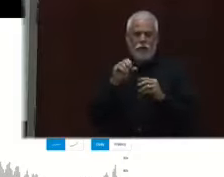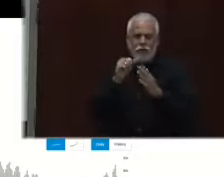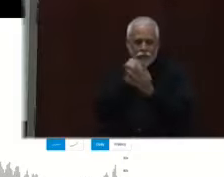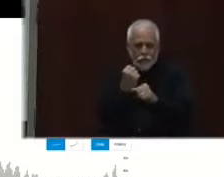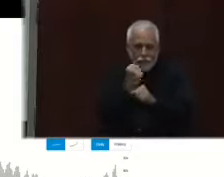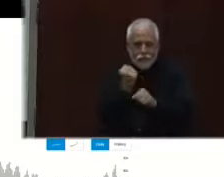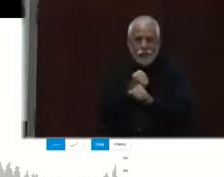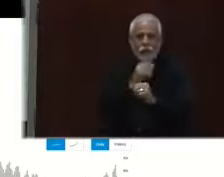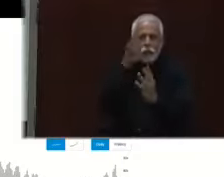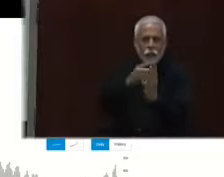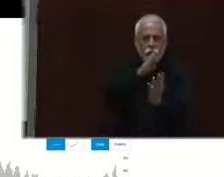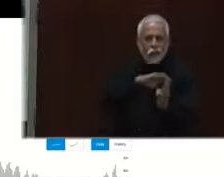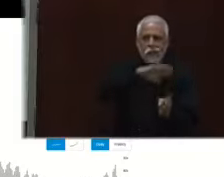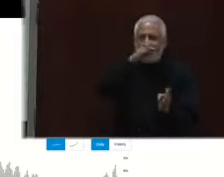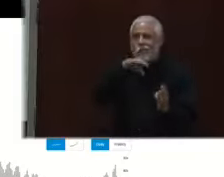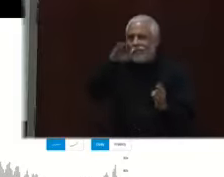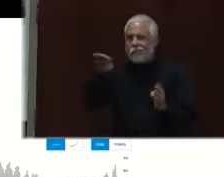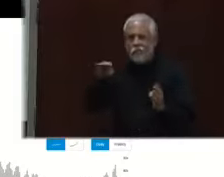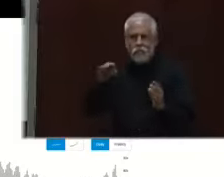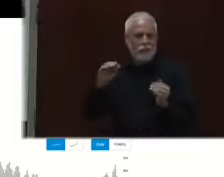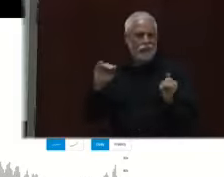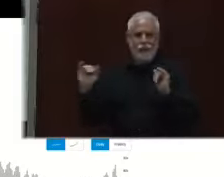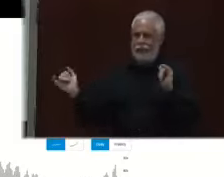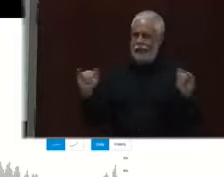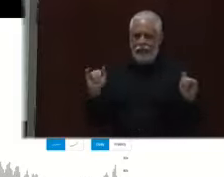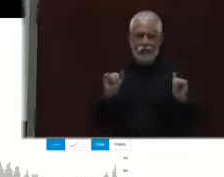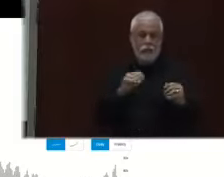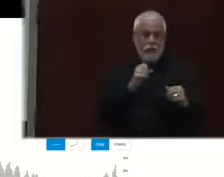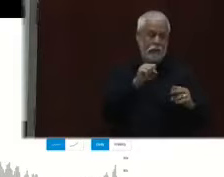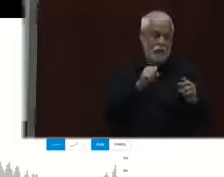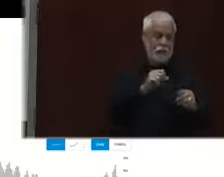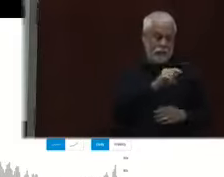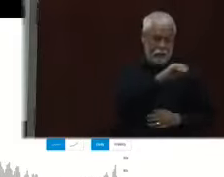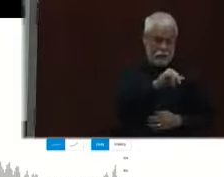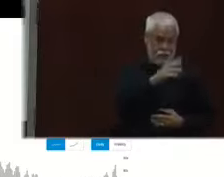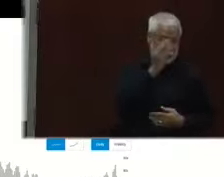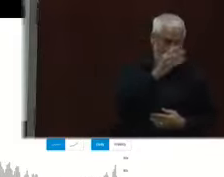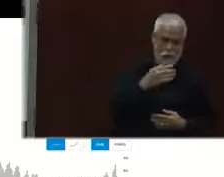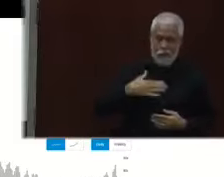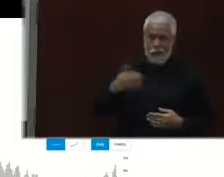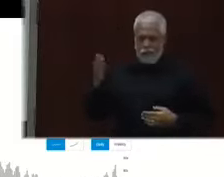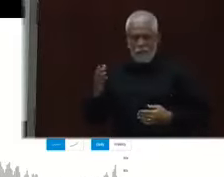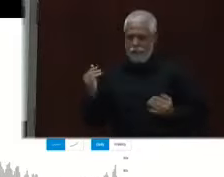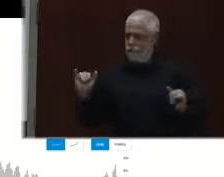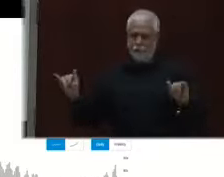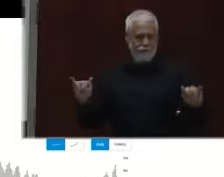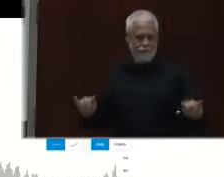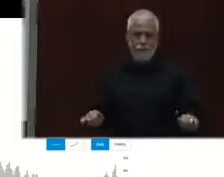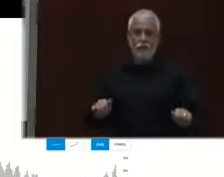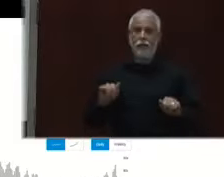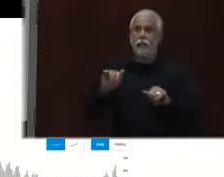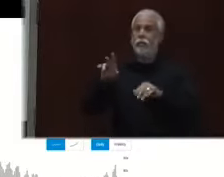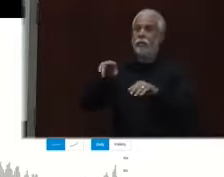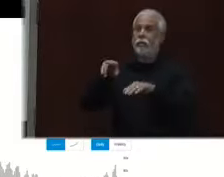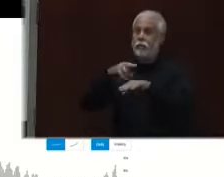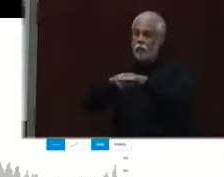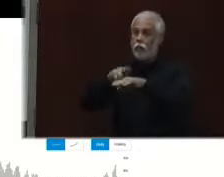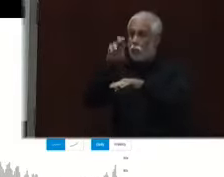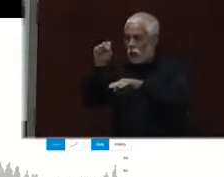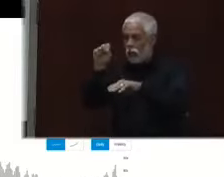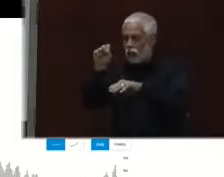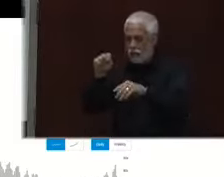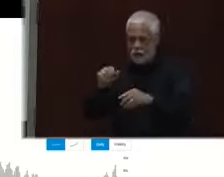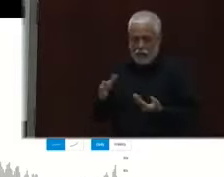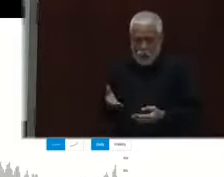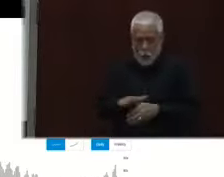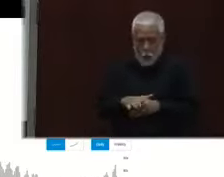that Stacy presented and I presented are very, very similar, meaning that what is happening nationally is happening locally,